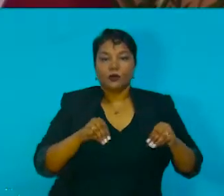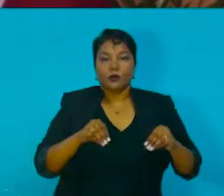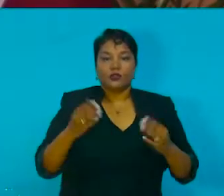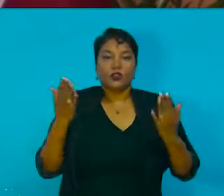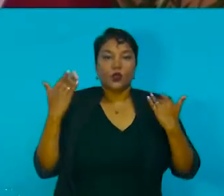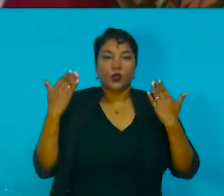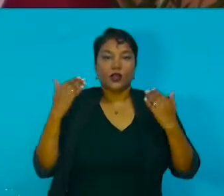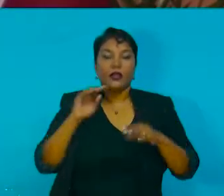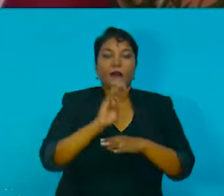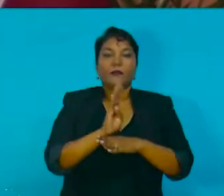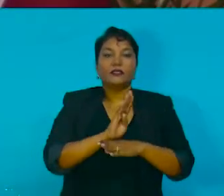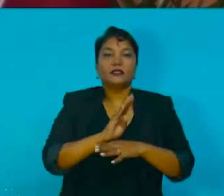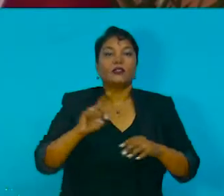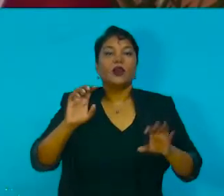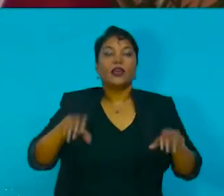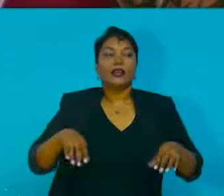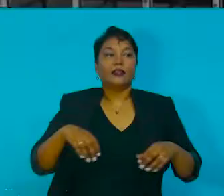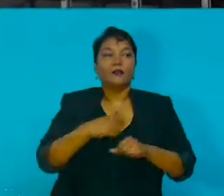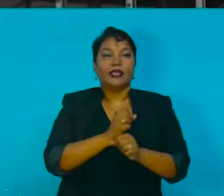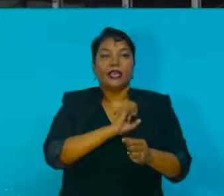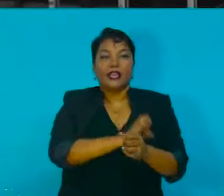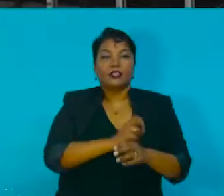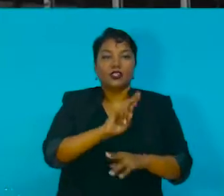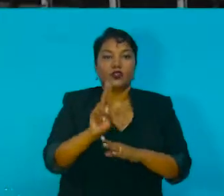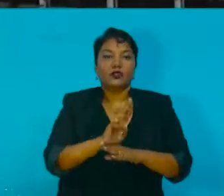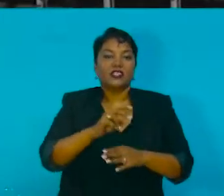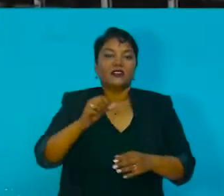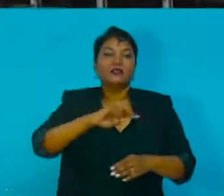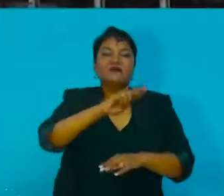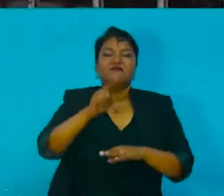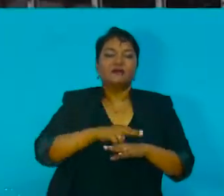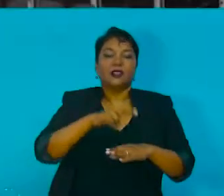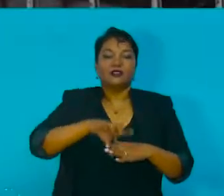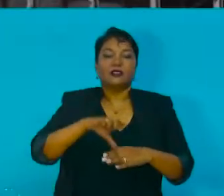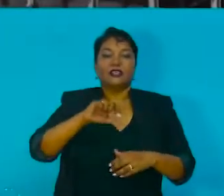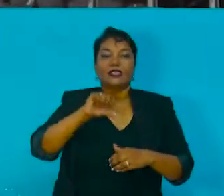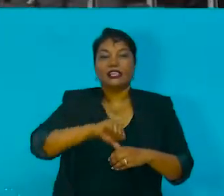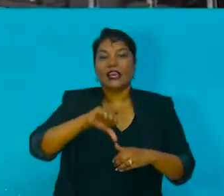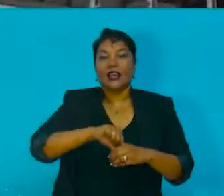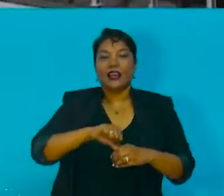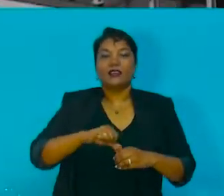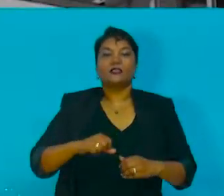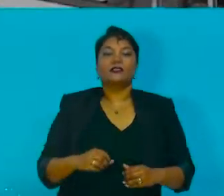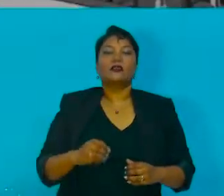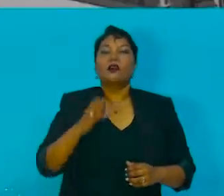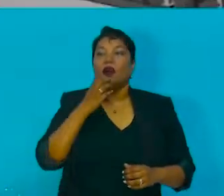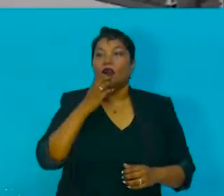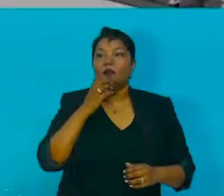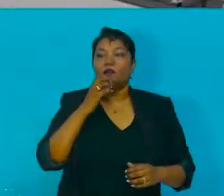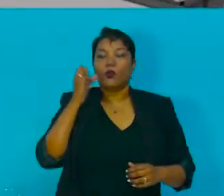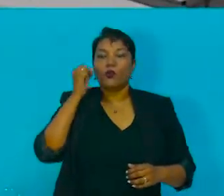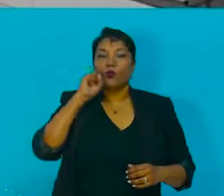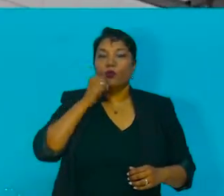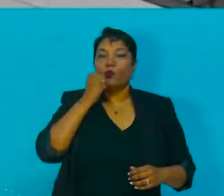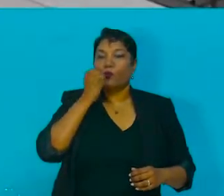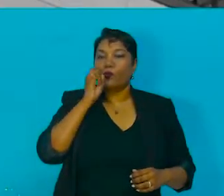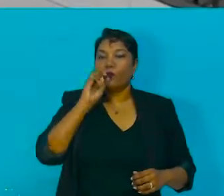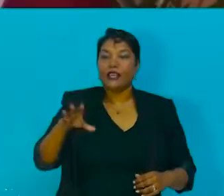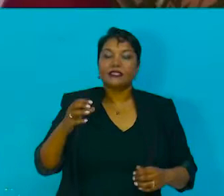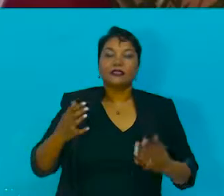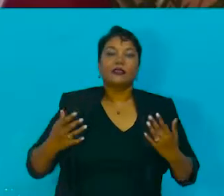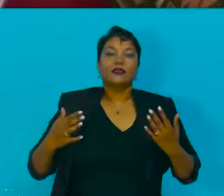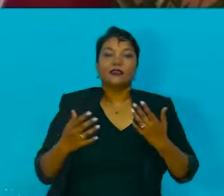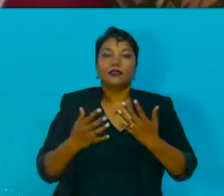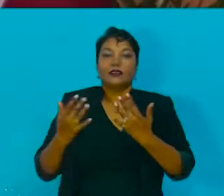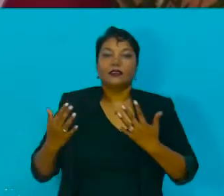is it runs on heat. It can be on natural gas, like in Trinidad. It can run on hot water, like here in Digicel. It